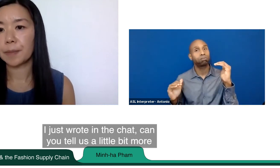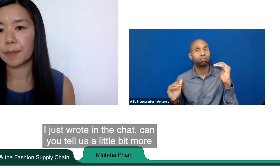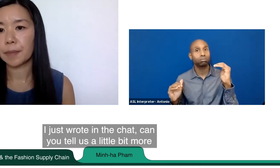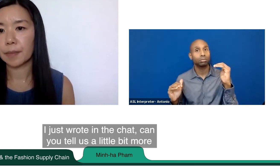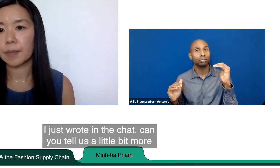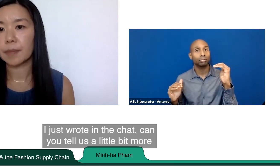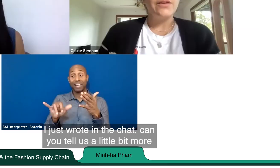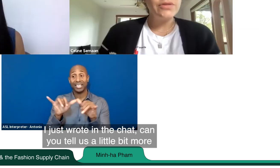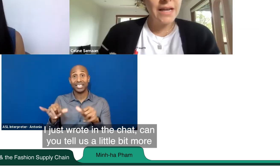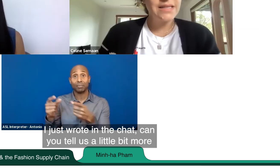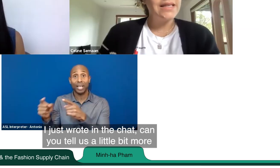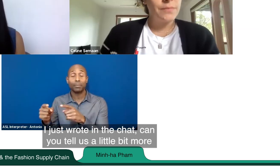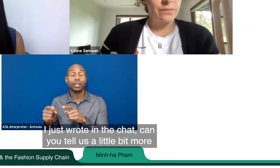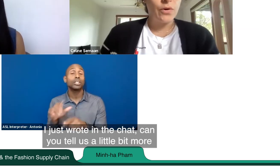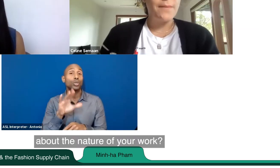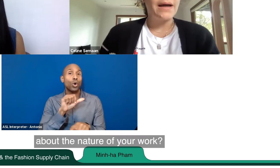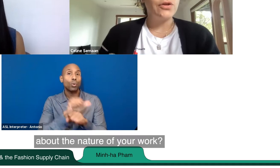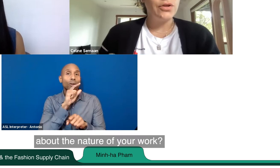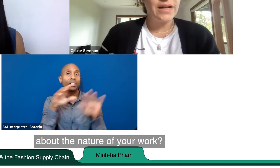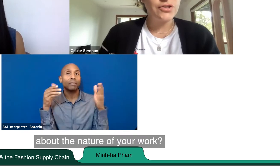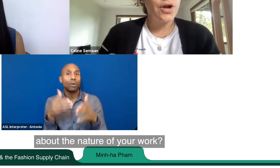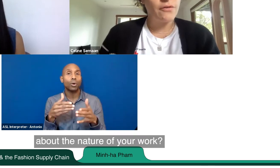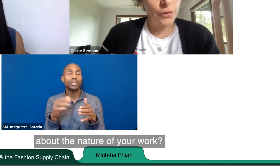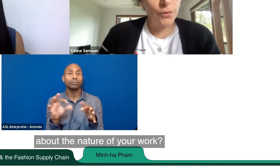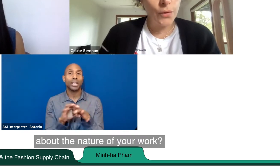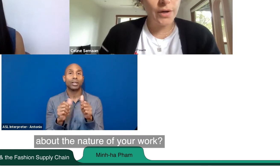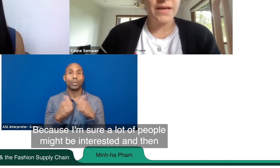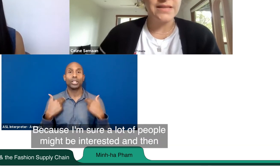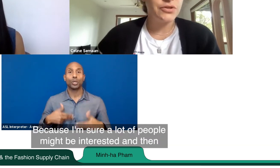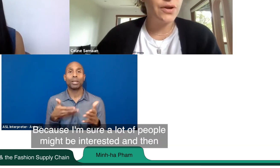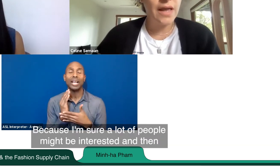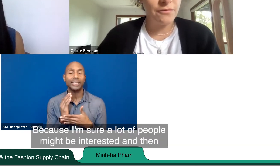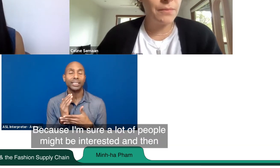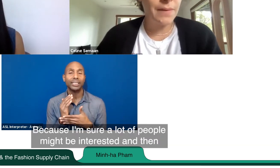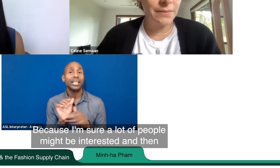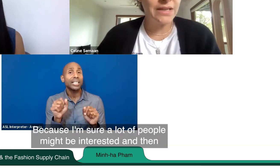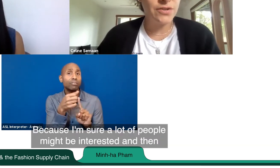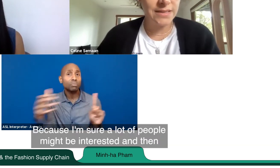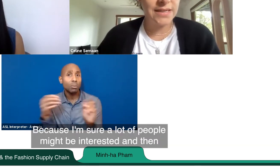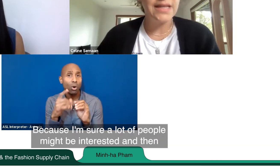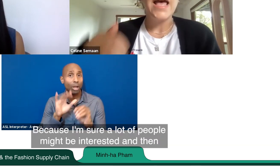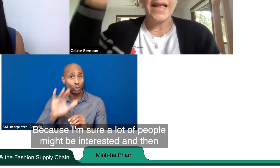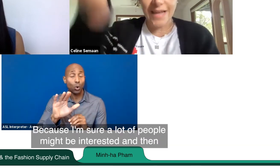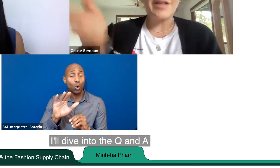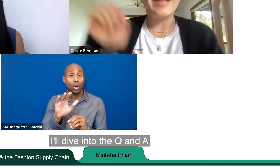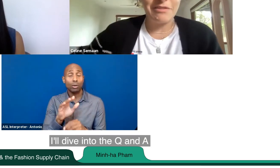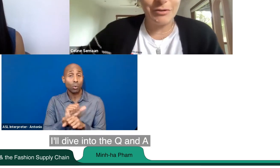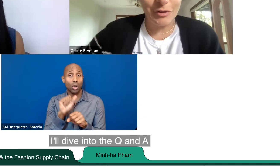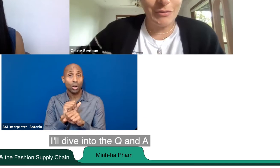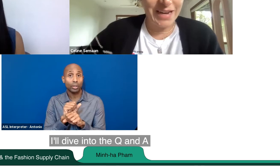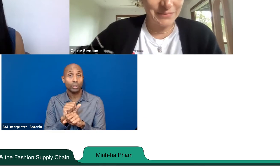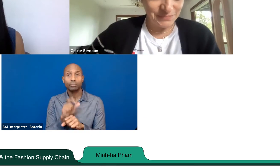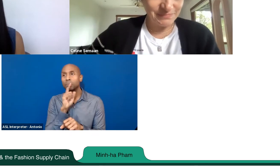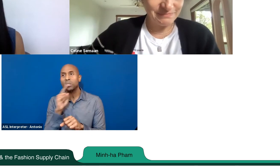Yeah, I just wrote in the chat. Can you tell us a little bit more about the nature of your work? Because I'm sure a lot of people might be interested, and then I'll dive